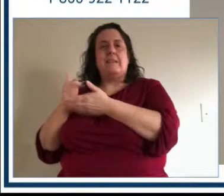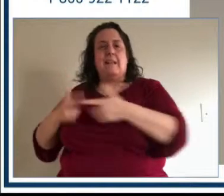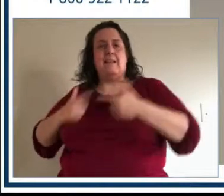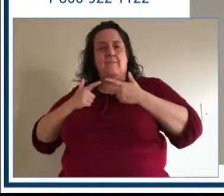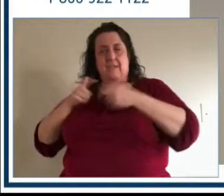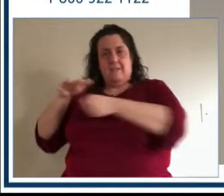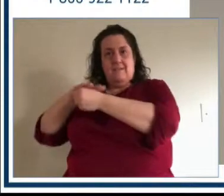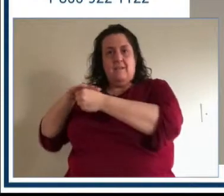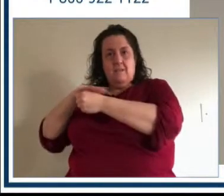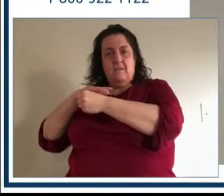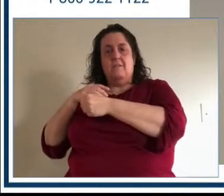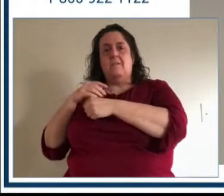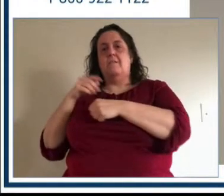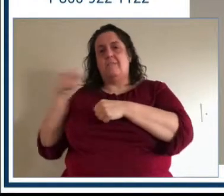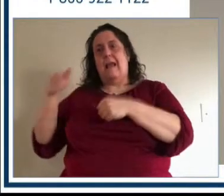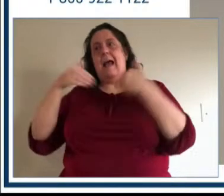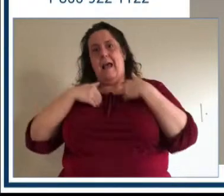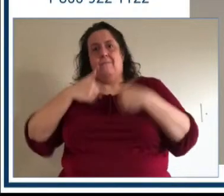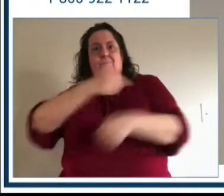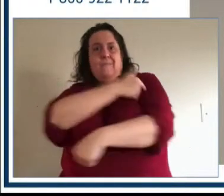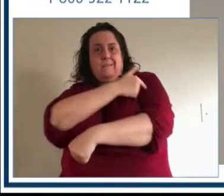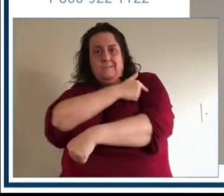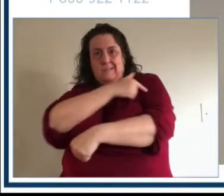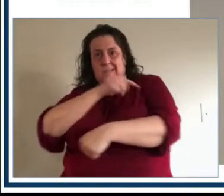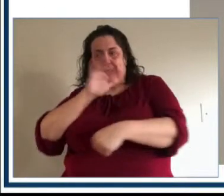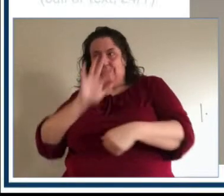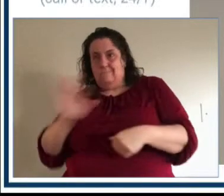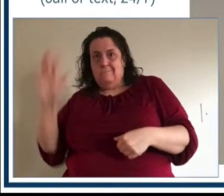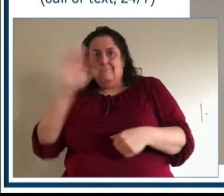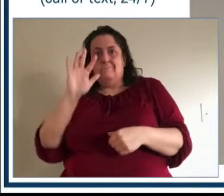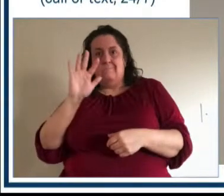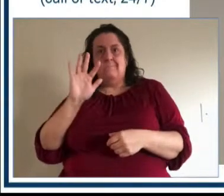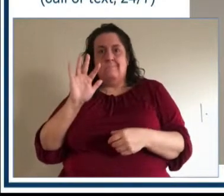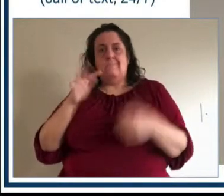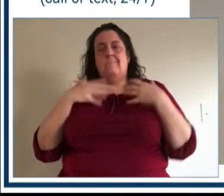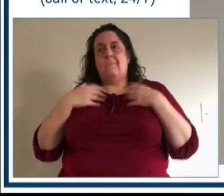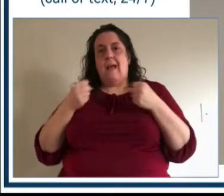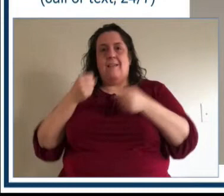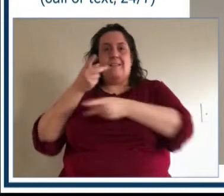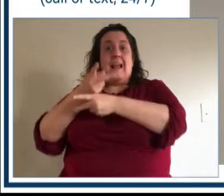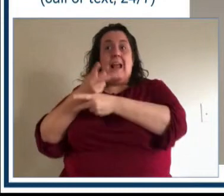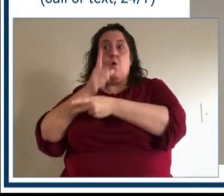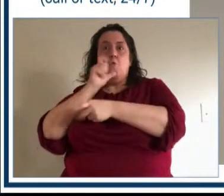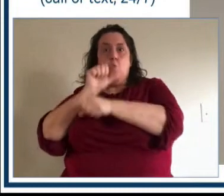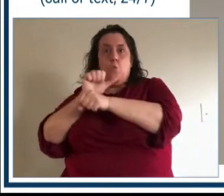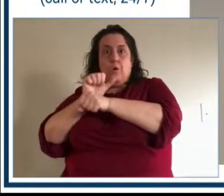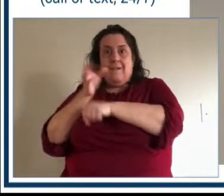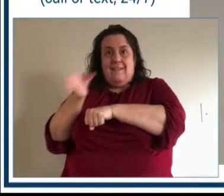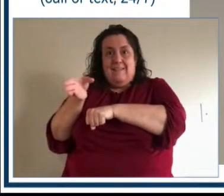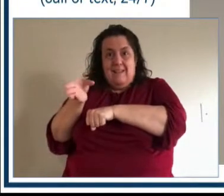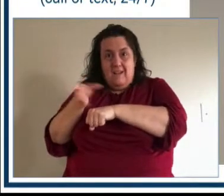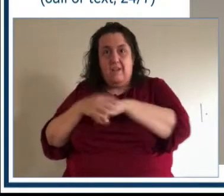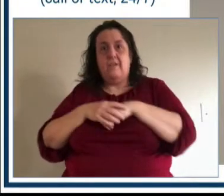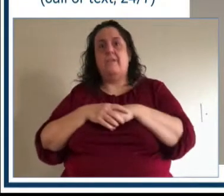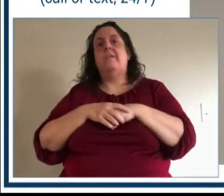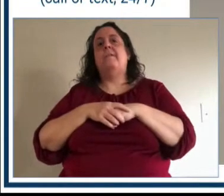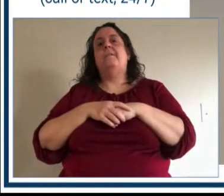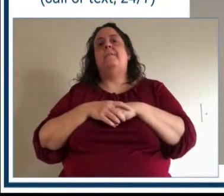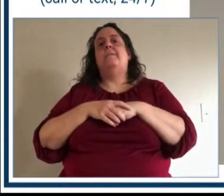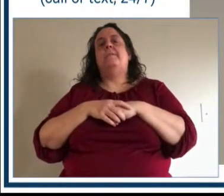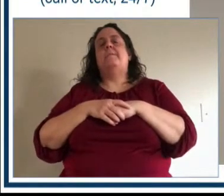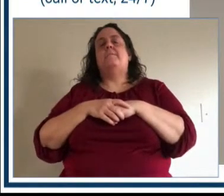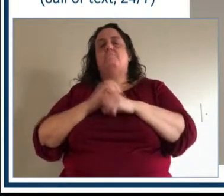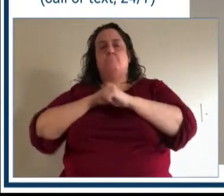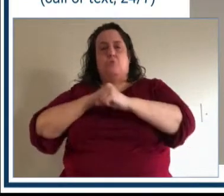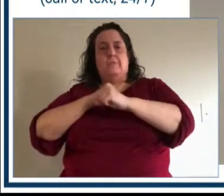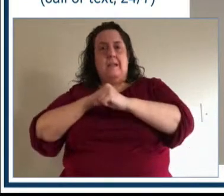got very good vaccine coverage rates in our healthcare workers as well. That both of those are protective.